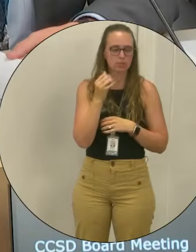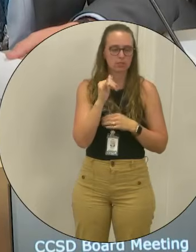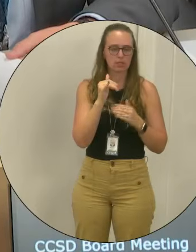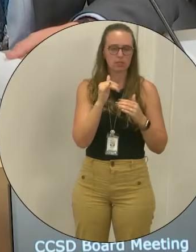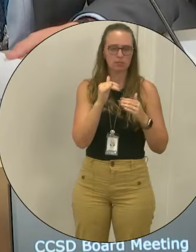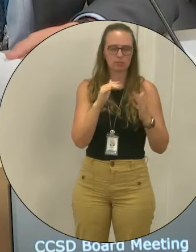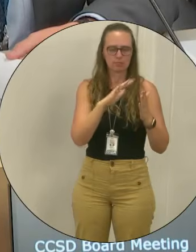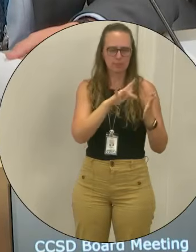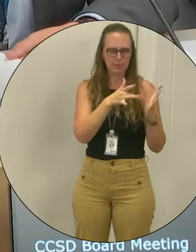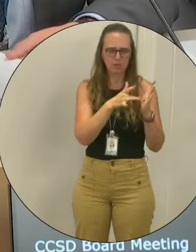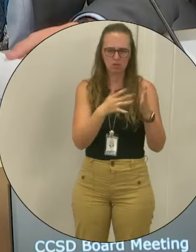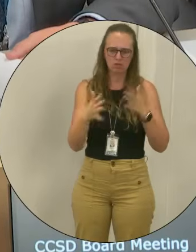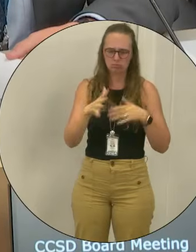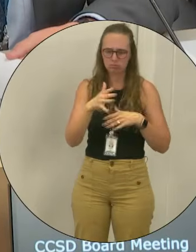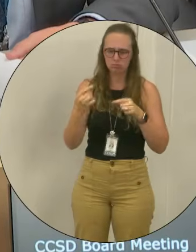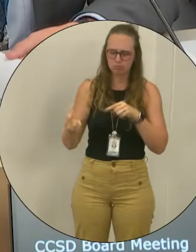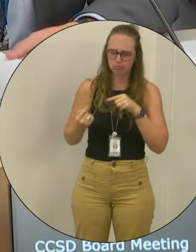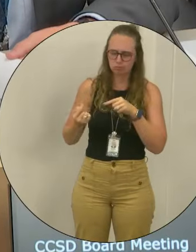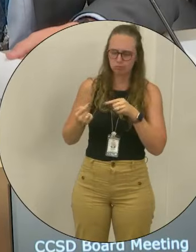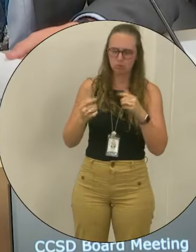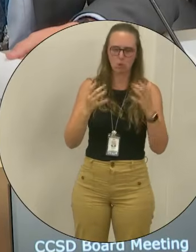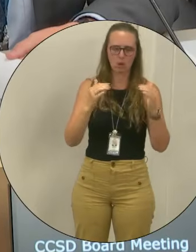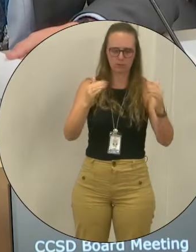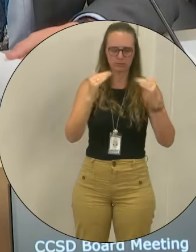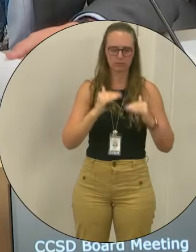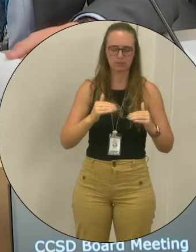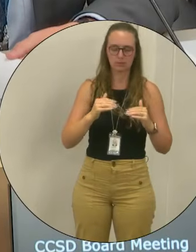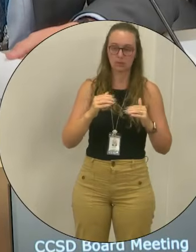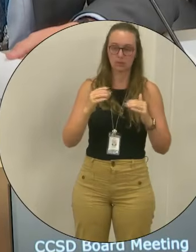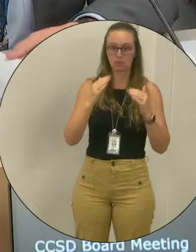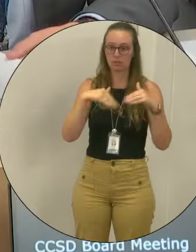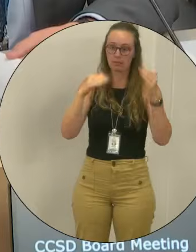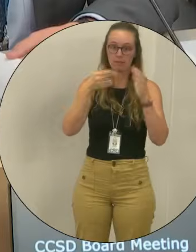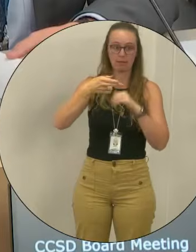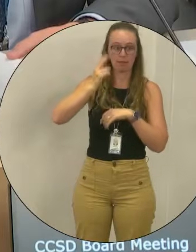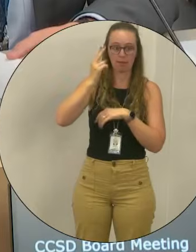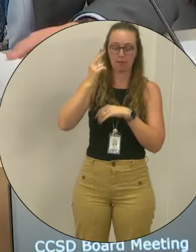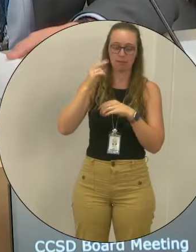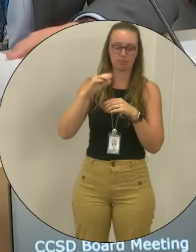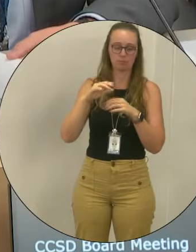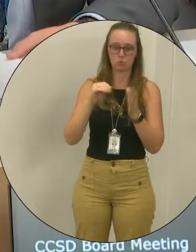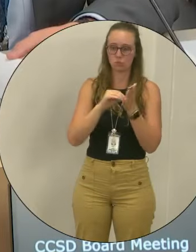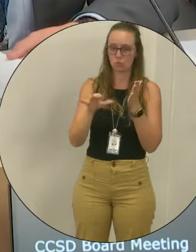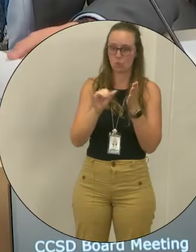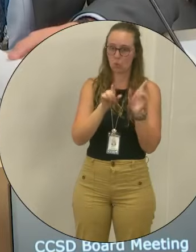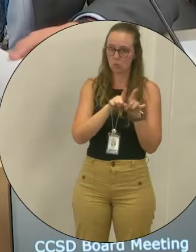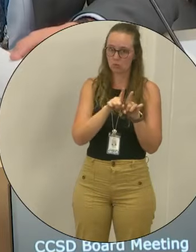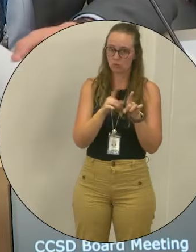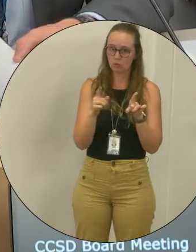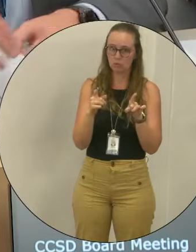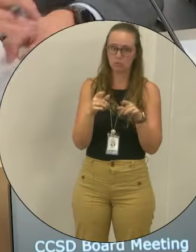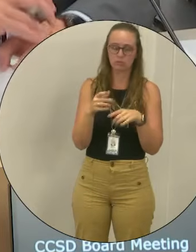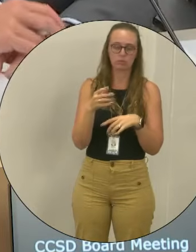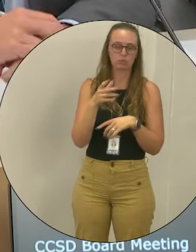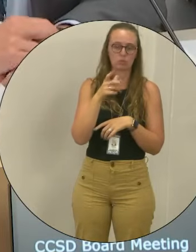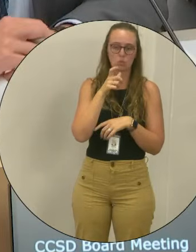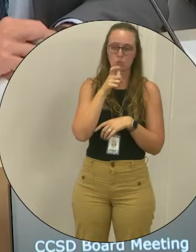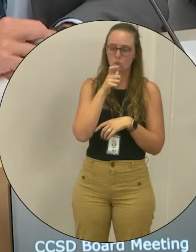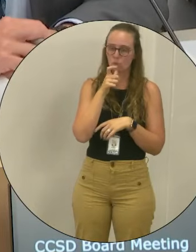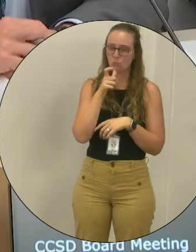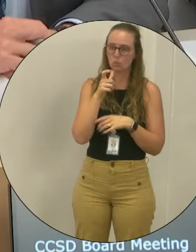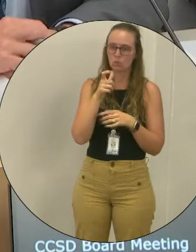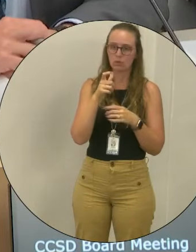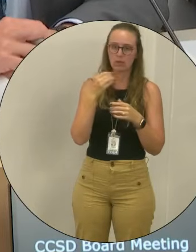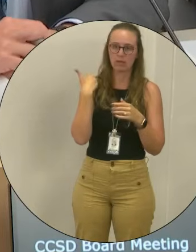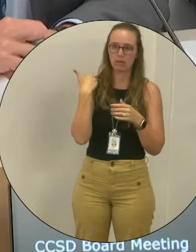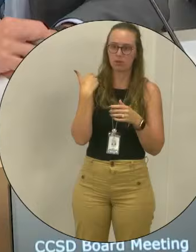mid-range and kind of struggling a little bit. And then we want your high flyers as well. We want those students who are the ones that are, having